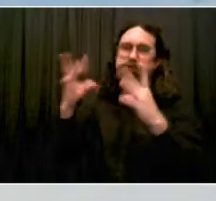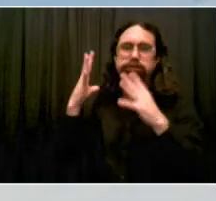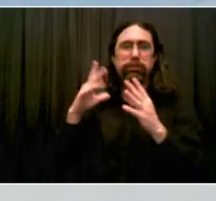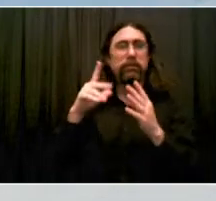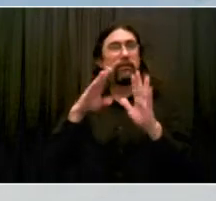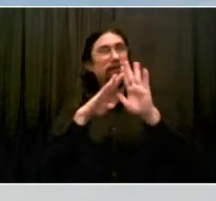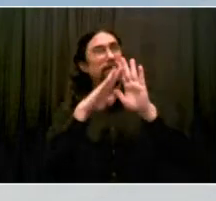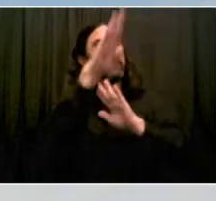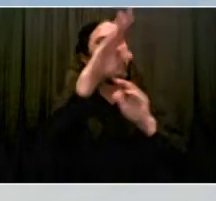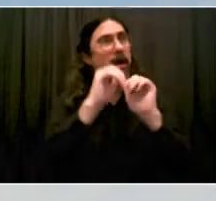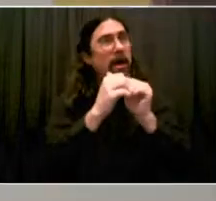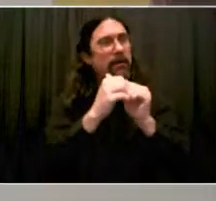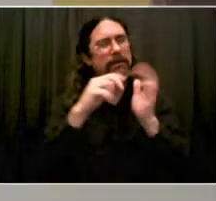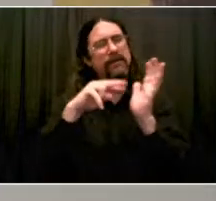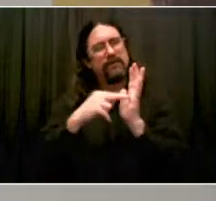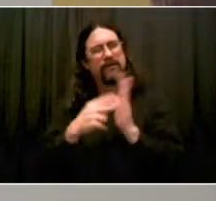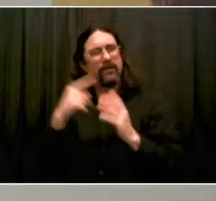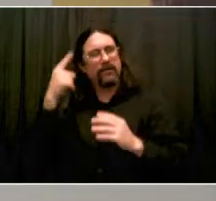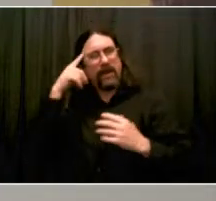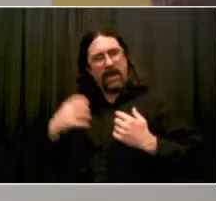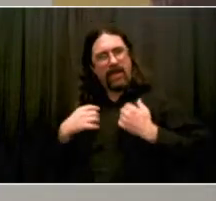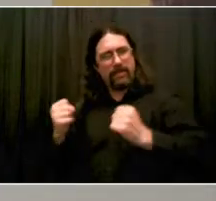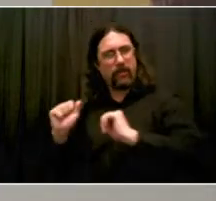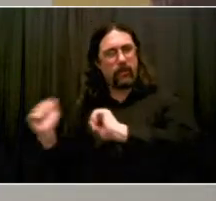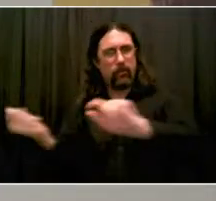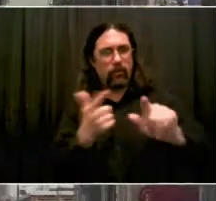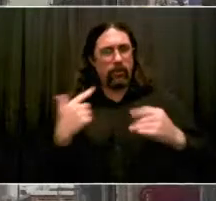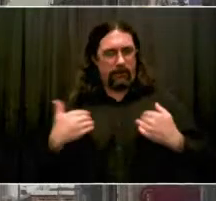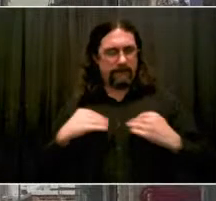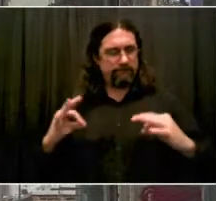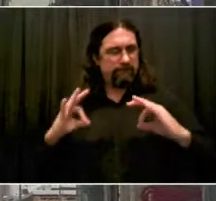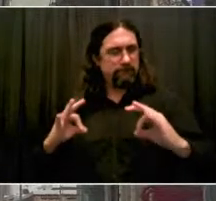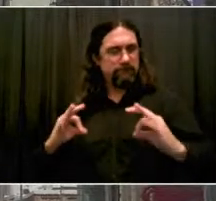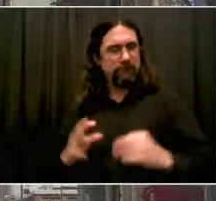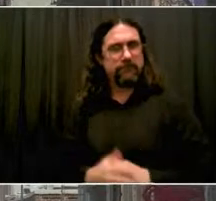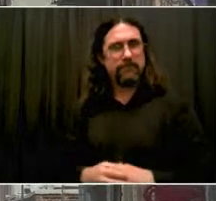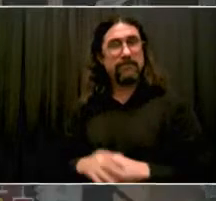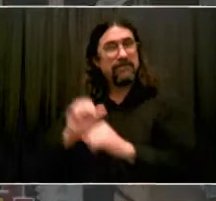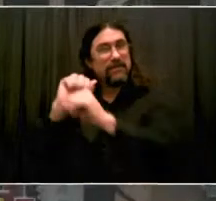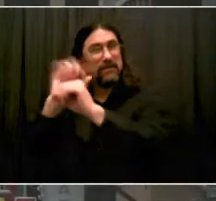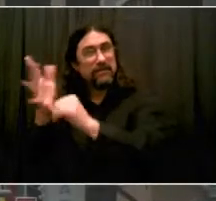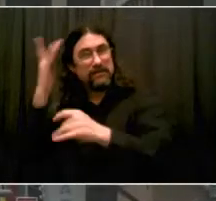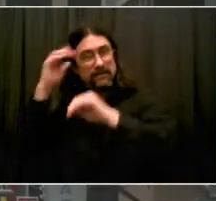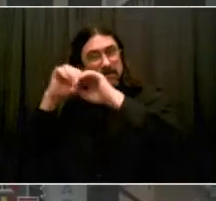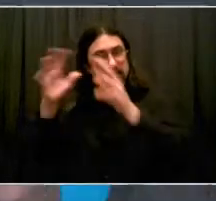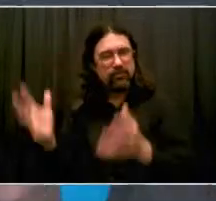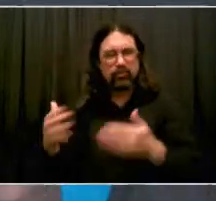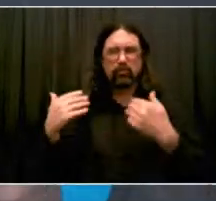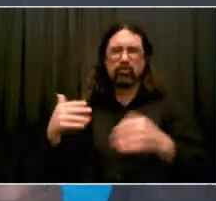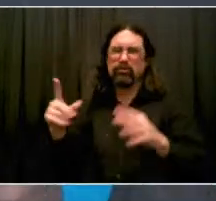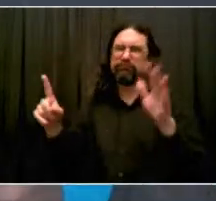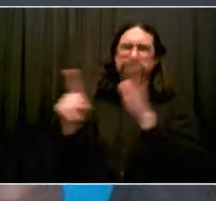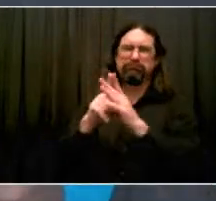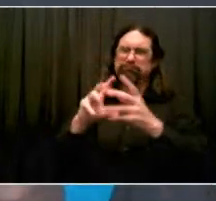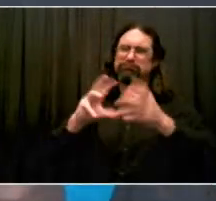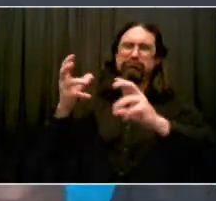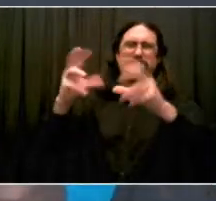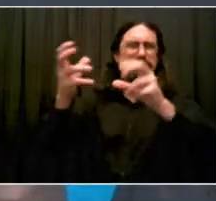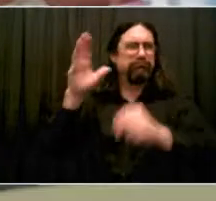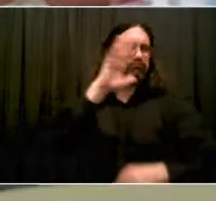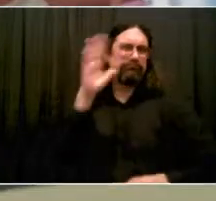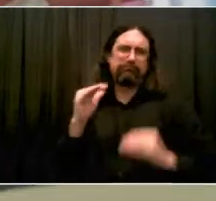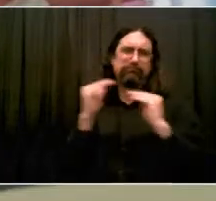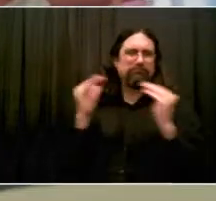us. The pandemic has created challenges never before seen in New York City. The stress of living